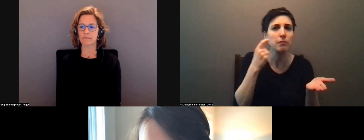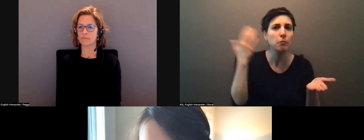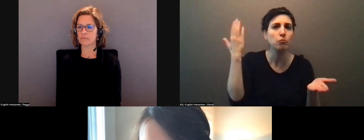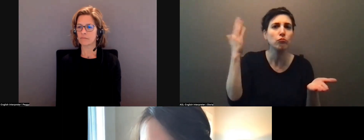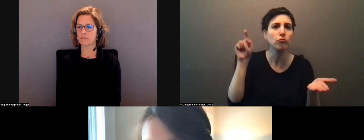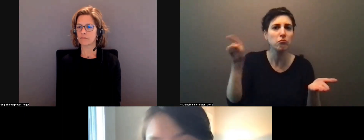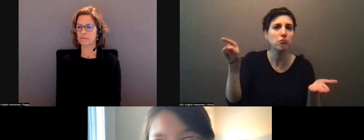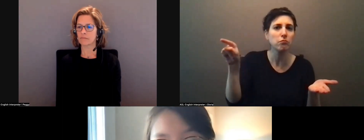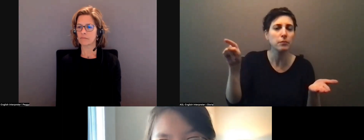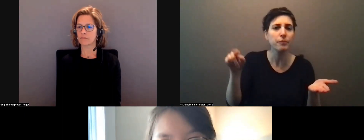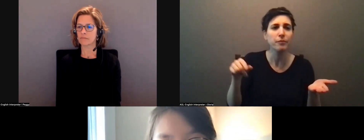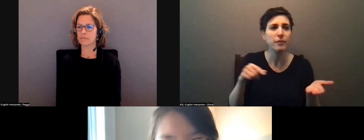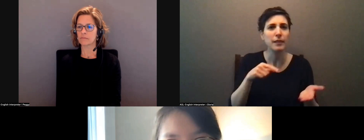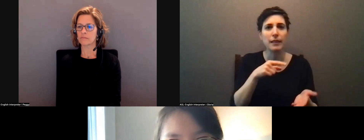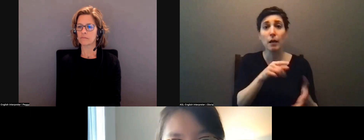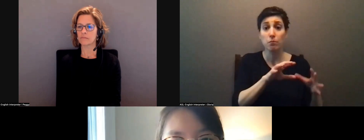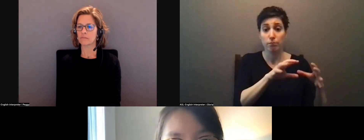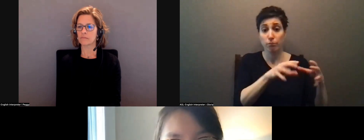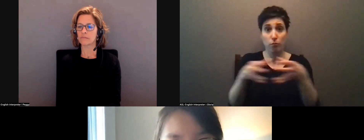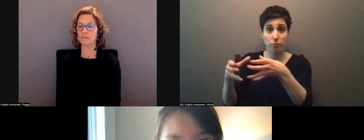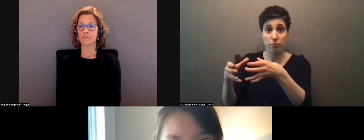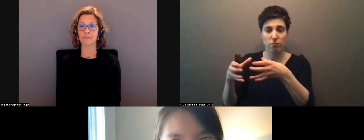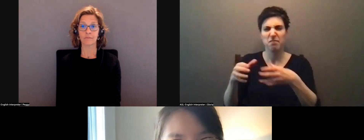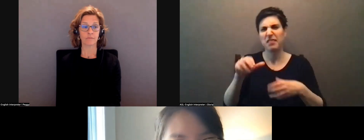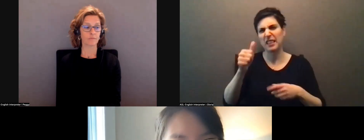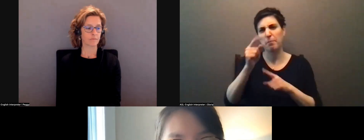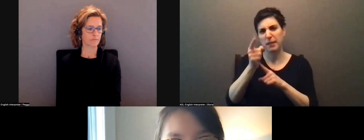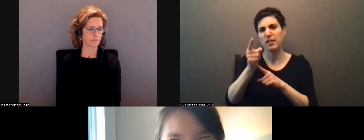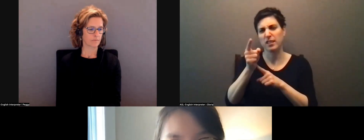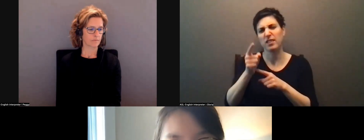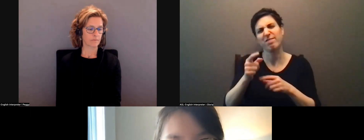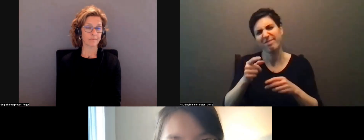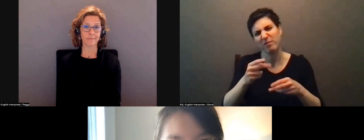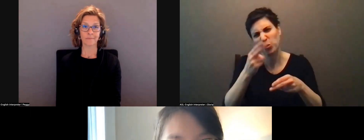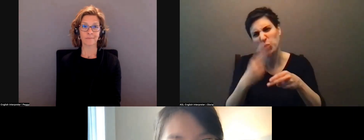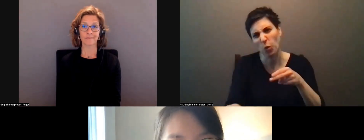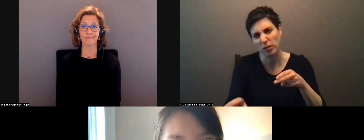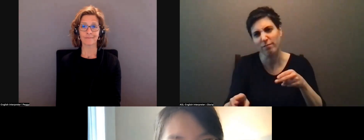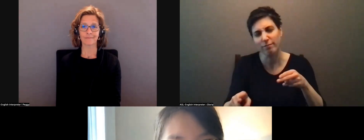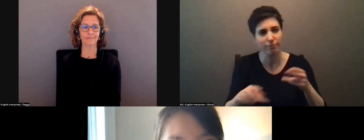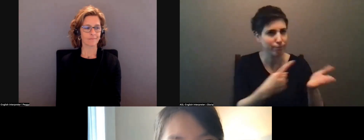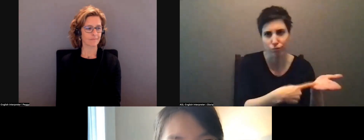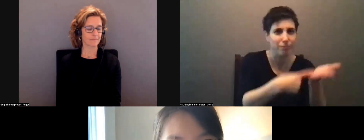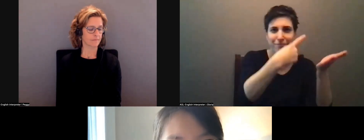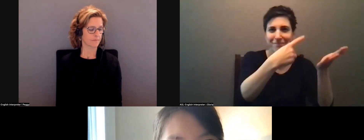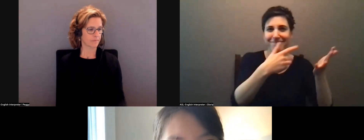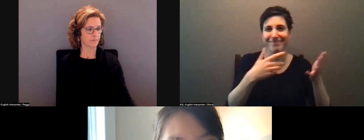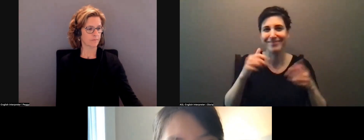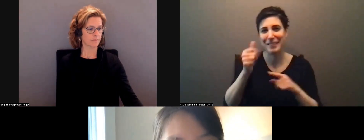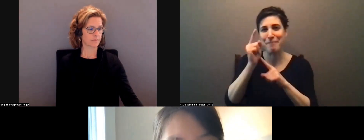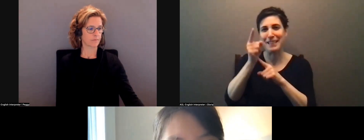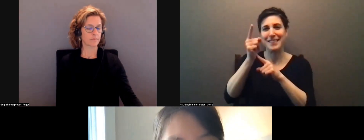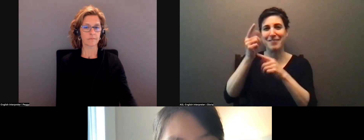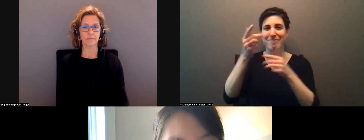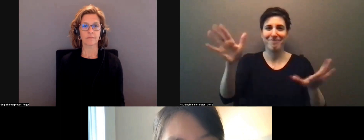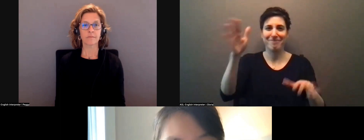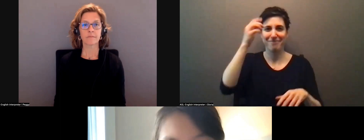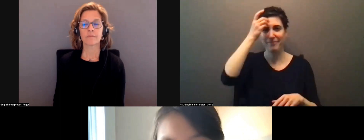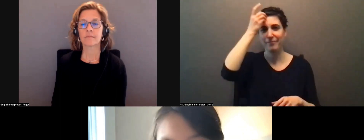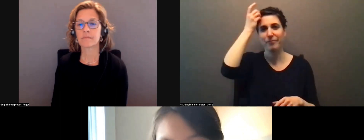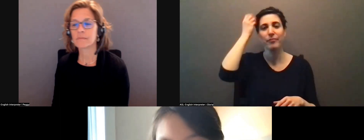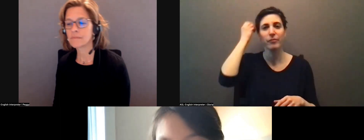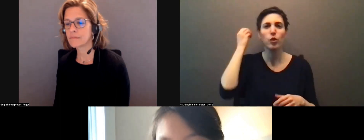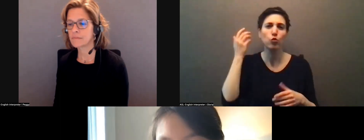Monica's mentioning 10 minutes. So it will be kind of a short, kind of lightning little breakout room. And